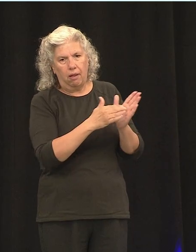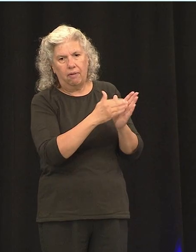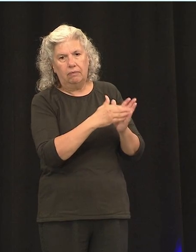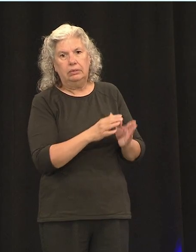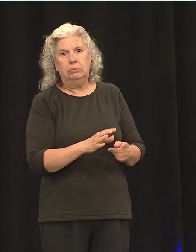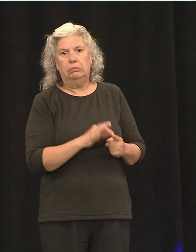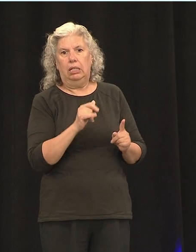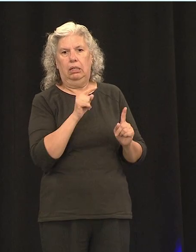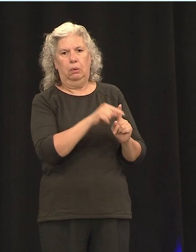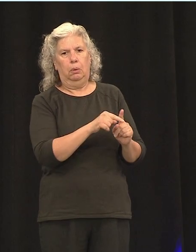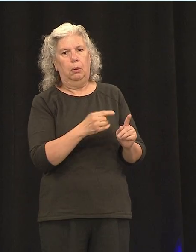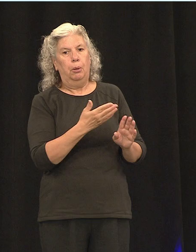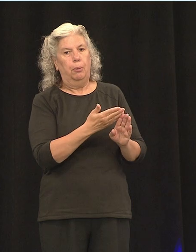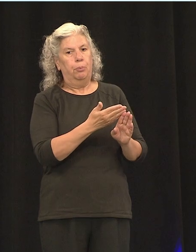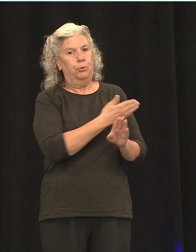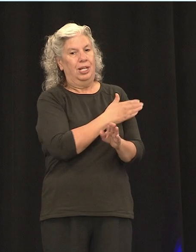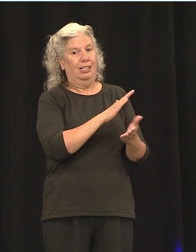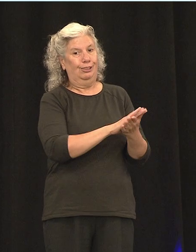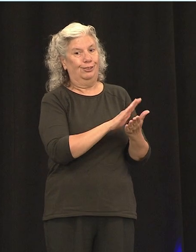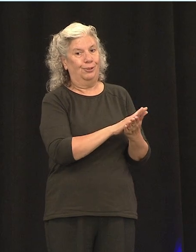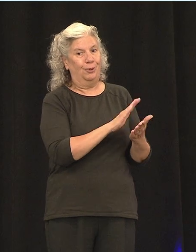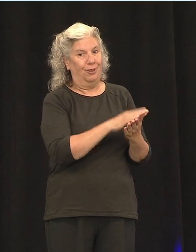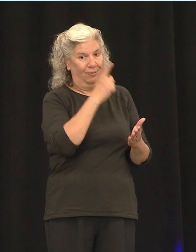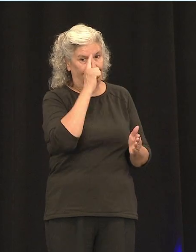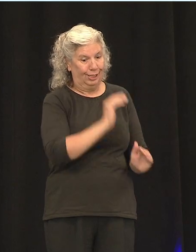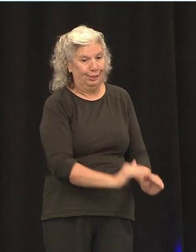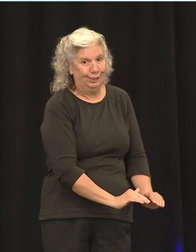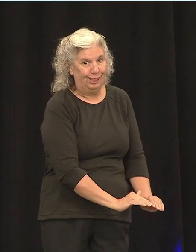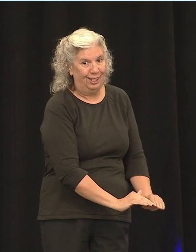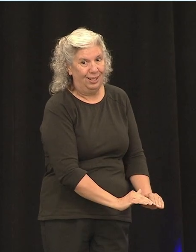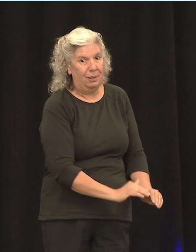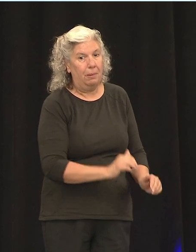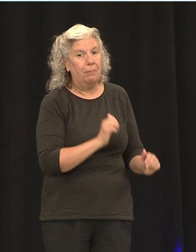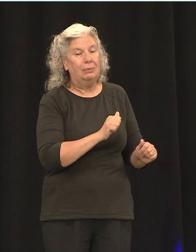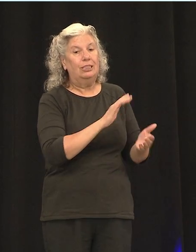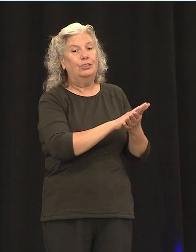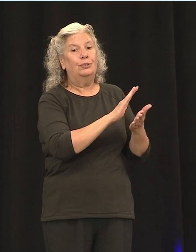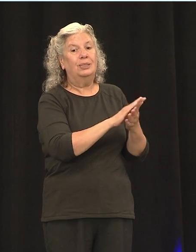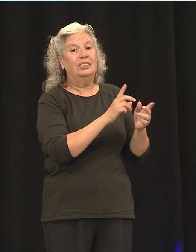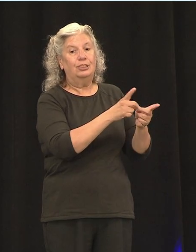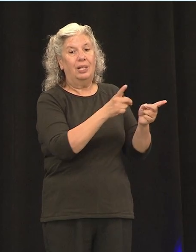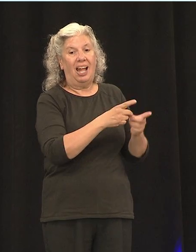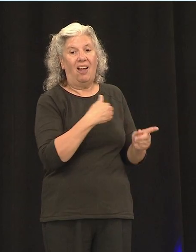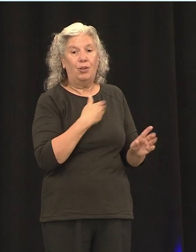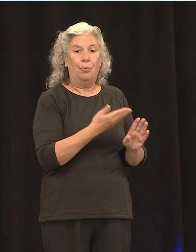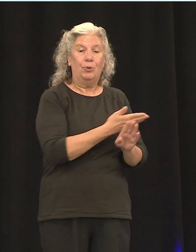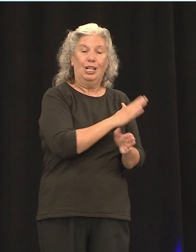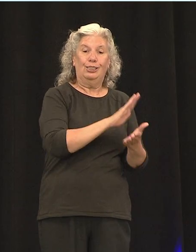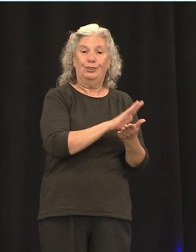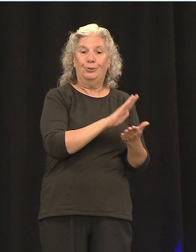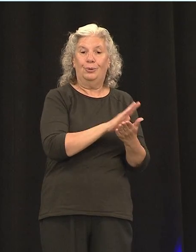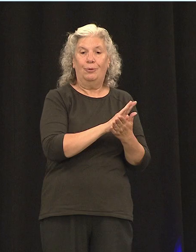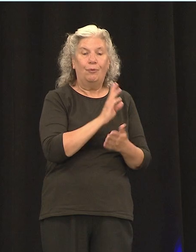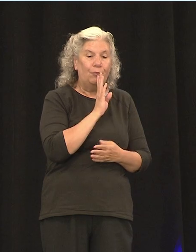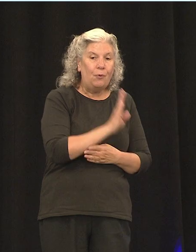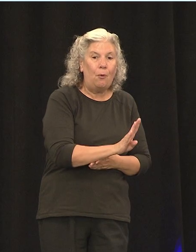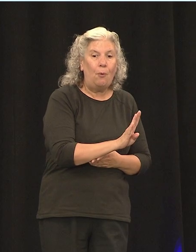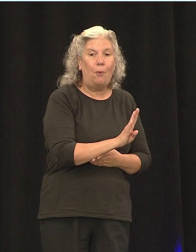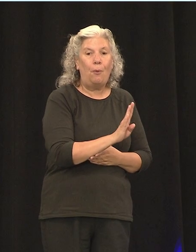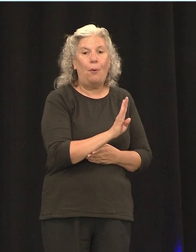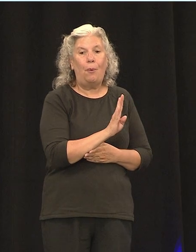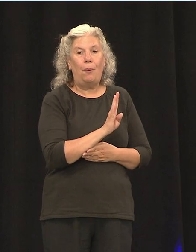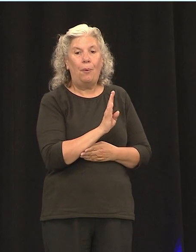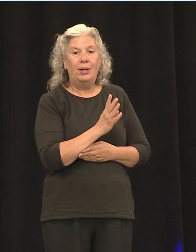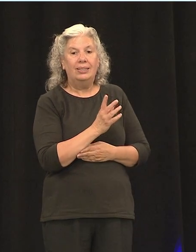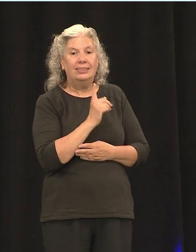A school district may have a preschool that has an oral deaf program, but not, the family may